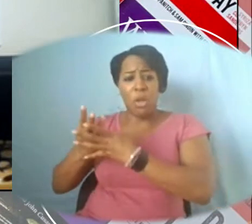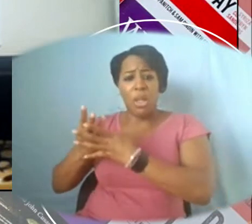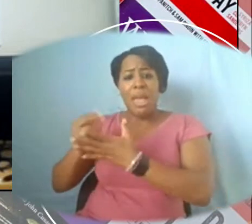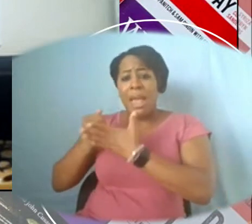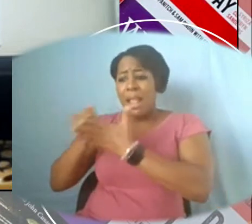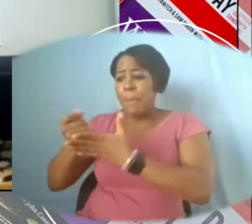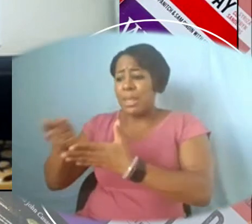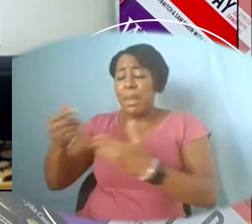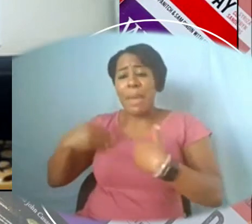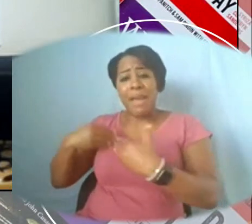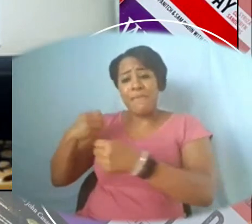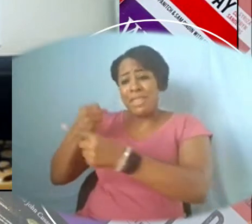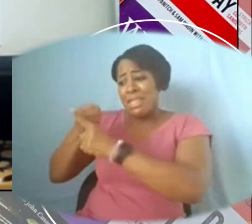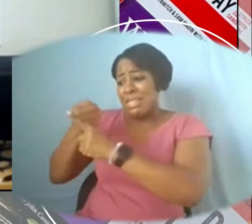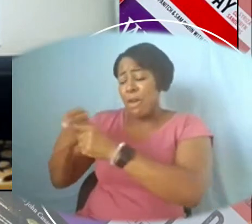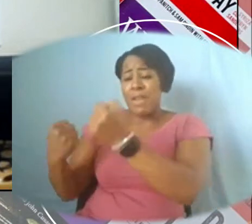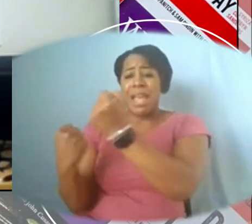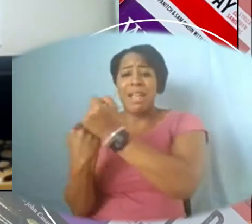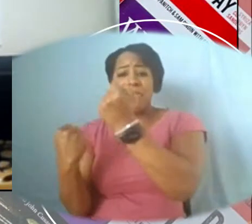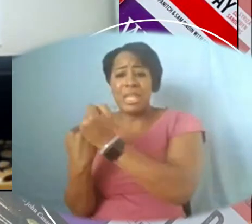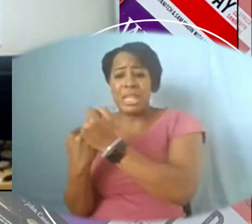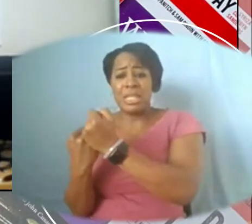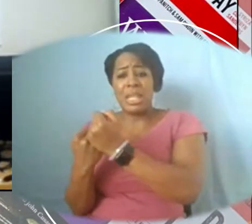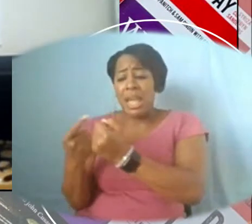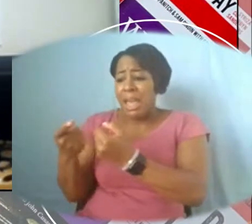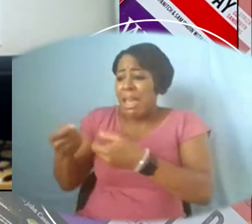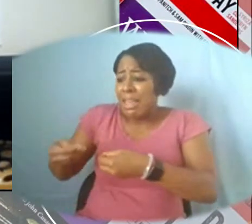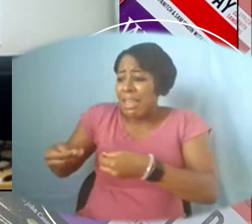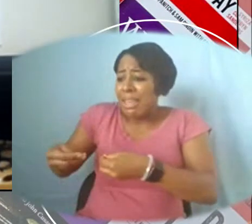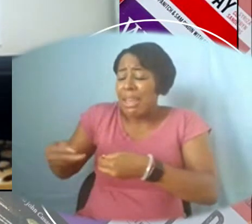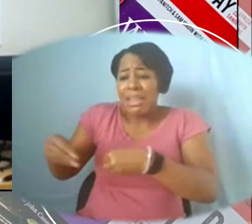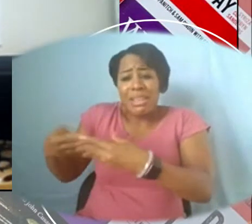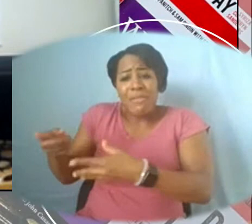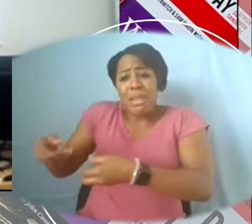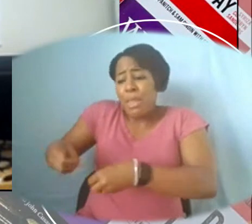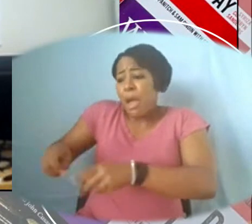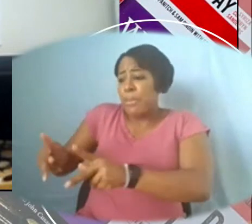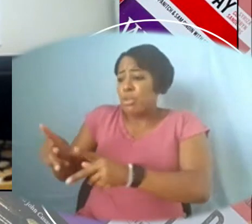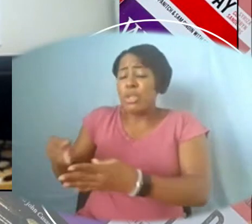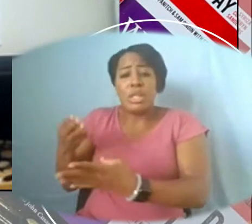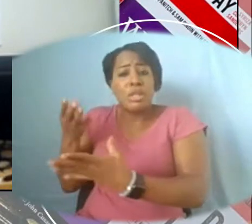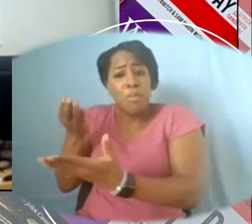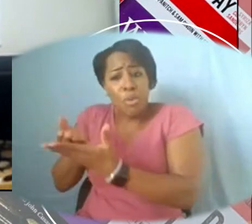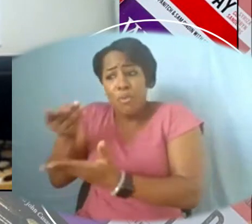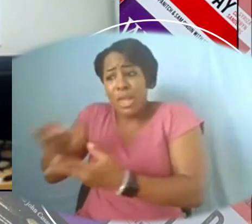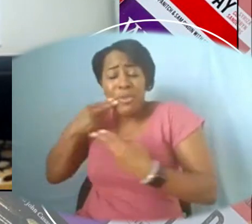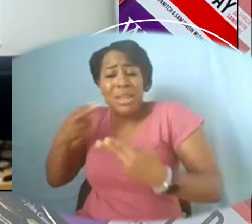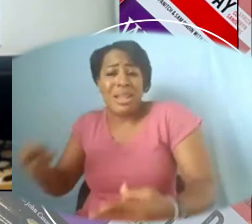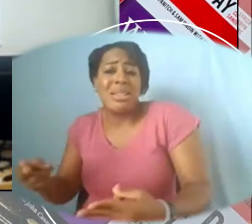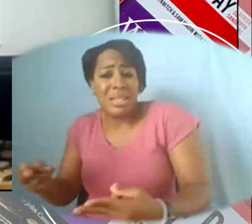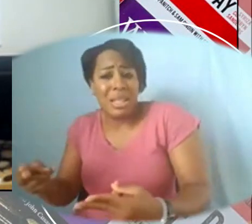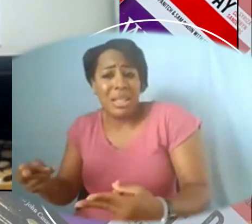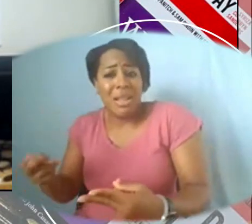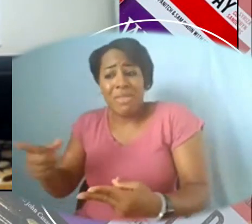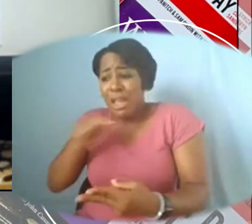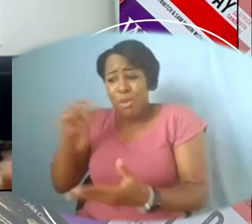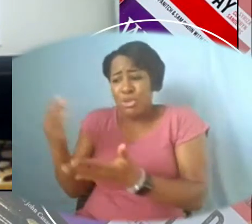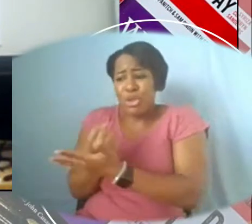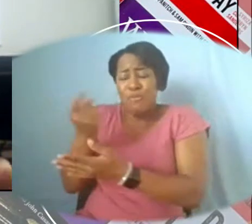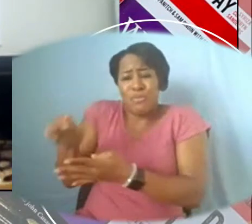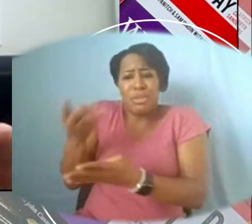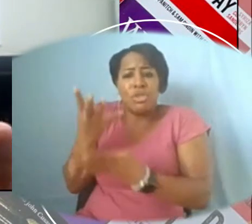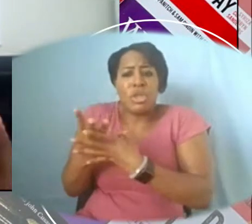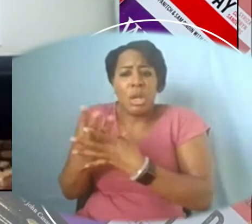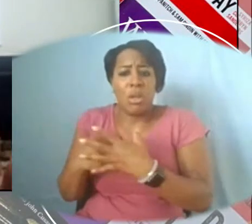that they deserve to be on this side of the wall. And many are. We don't have a prison